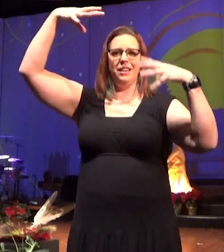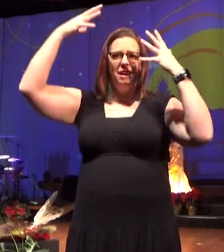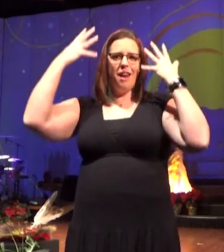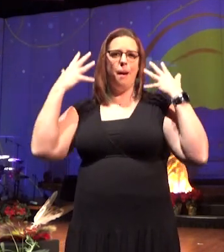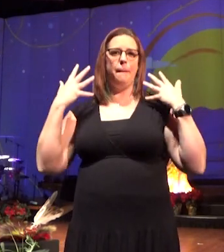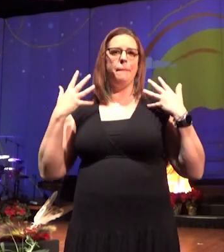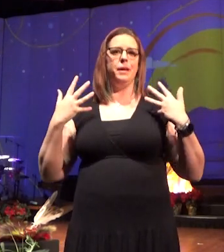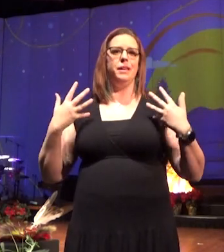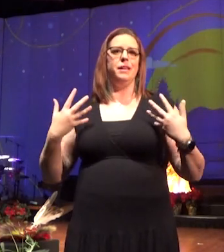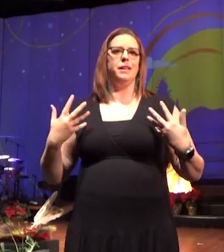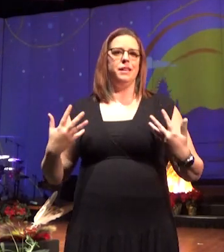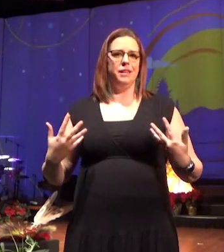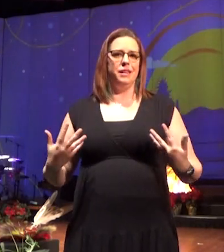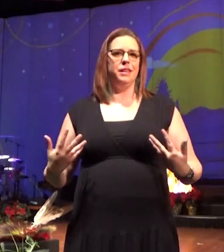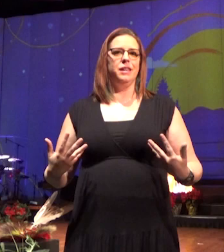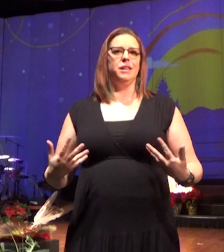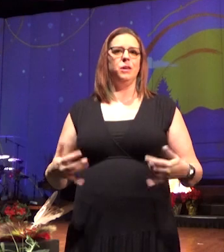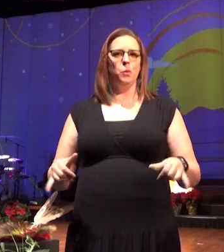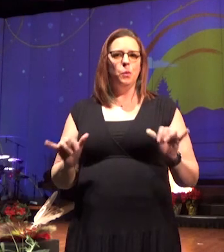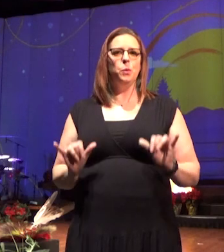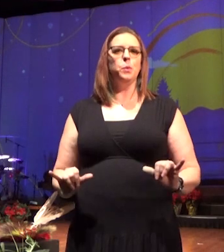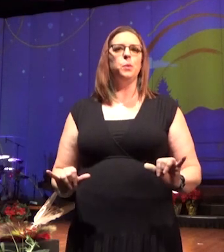me.